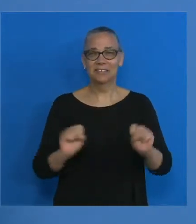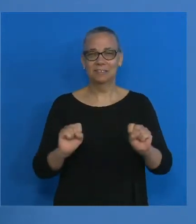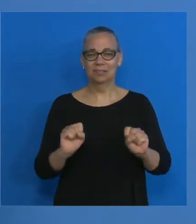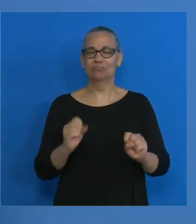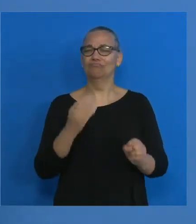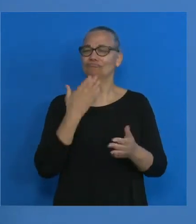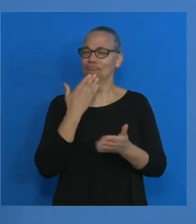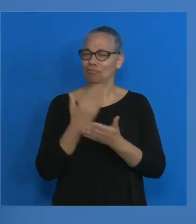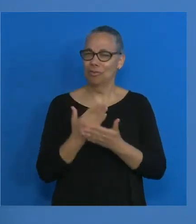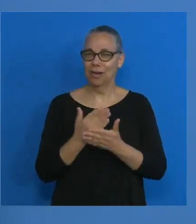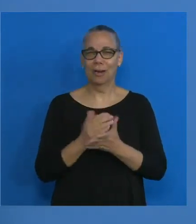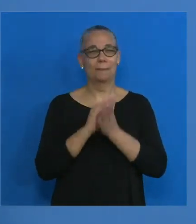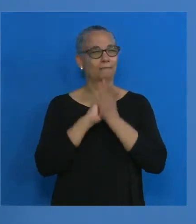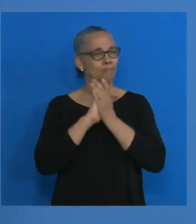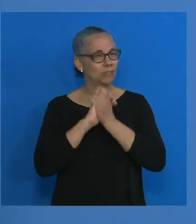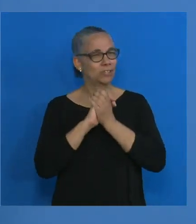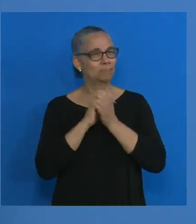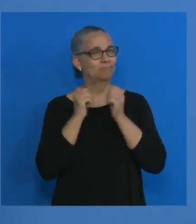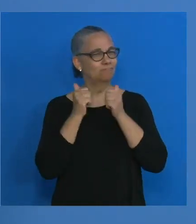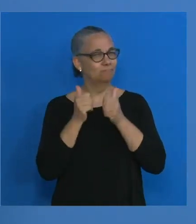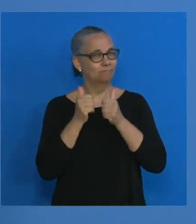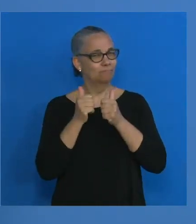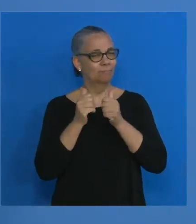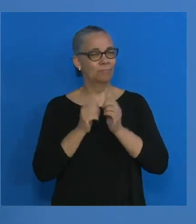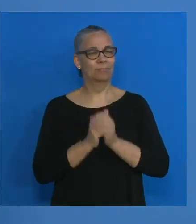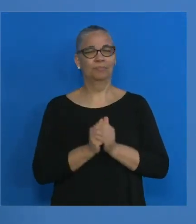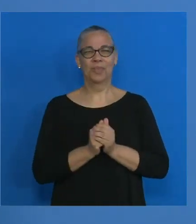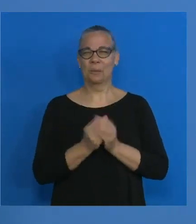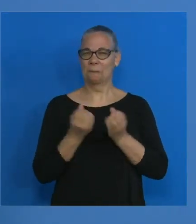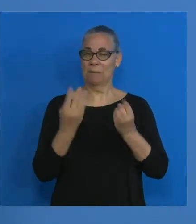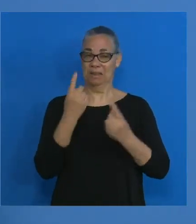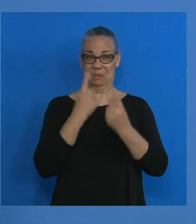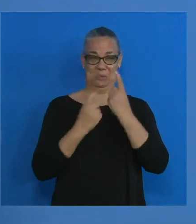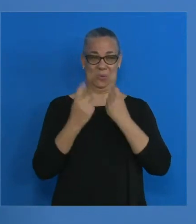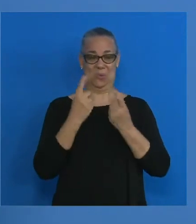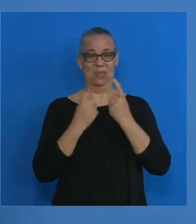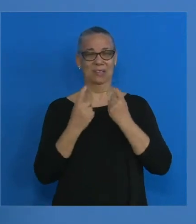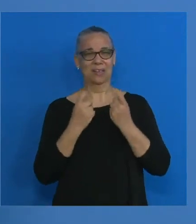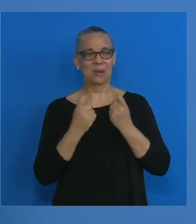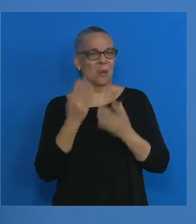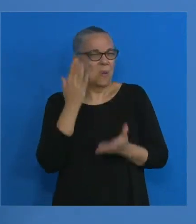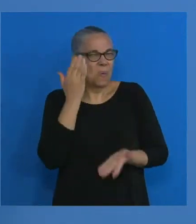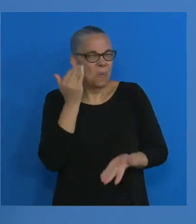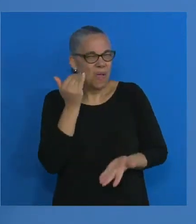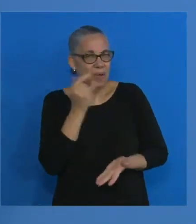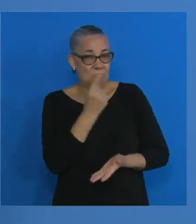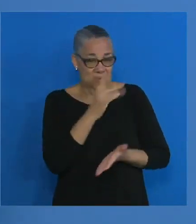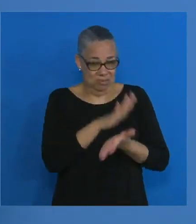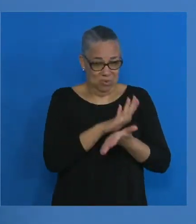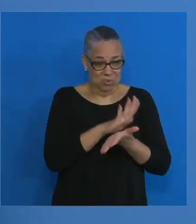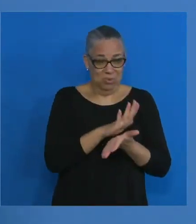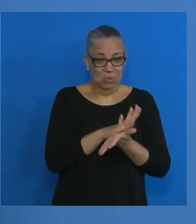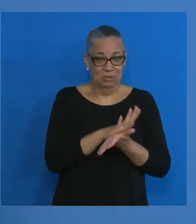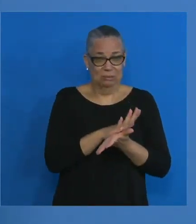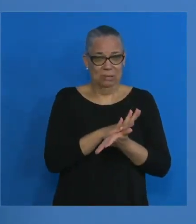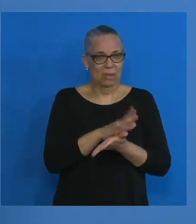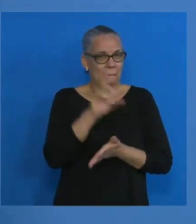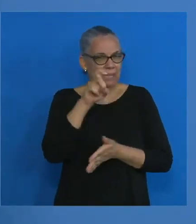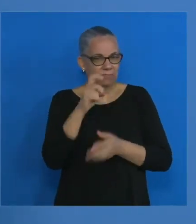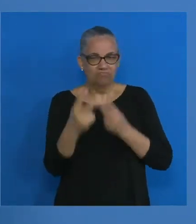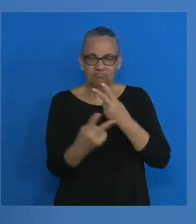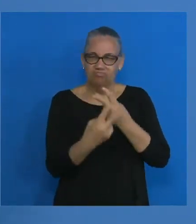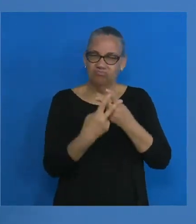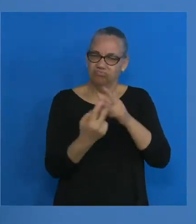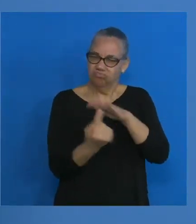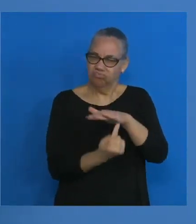deeply appreciated. I've heard many questions asked over the weekend as to why one school is asked to quarantine